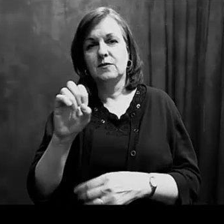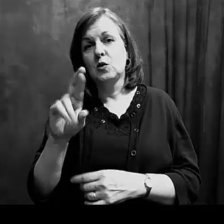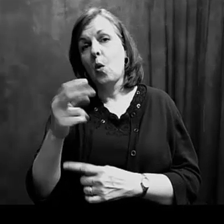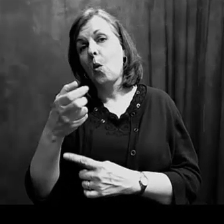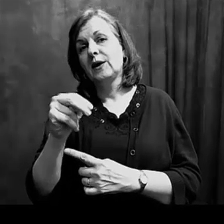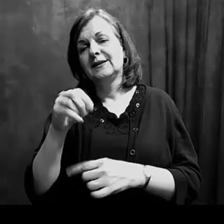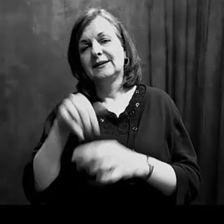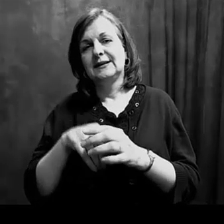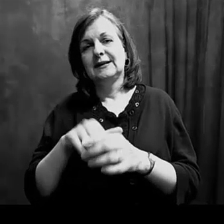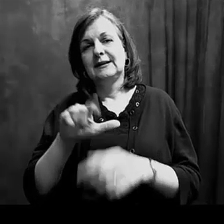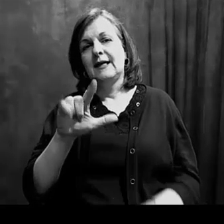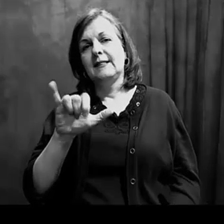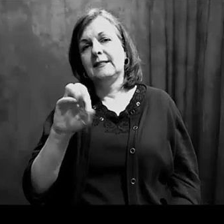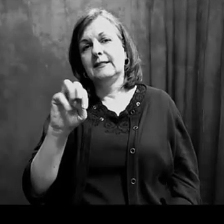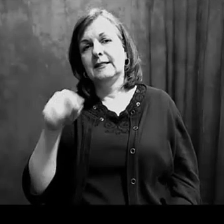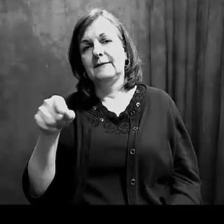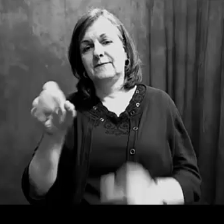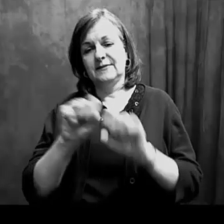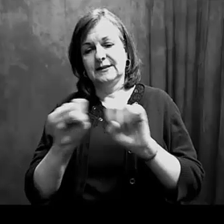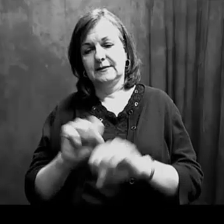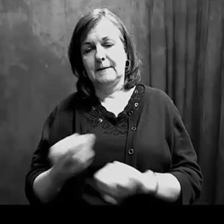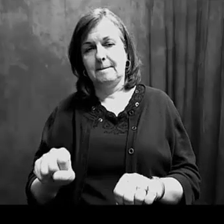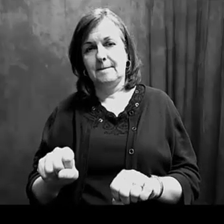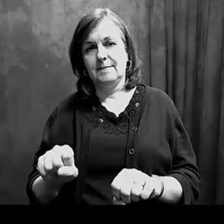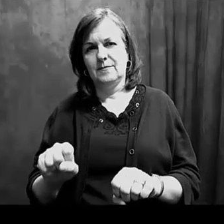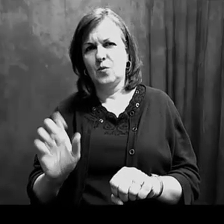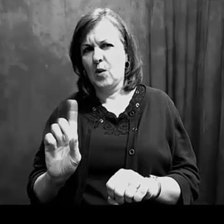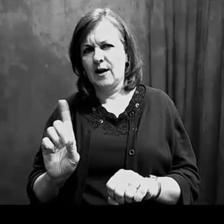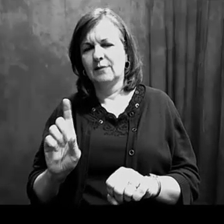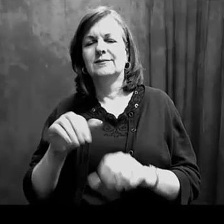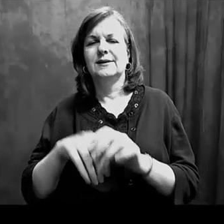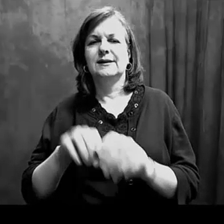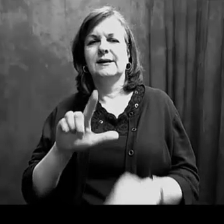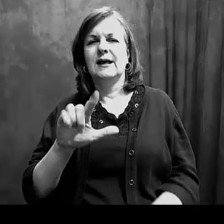of the lymph system primarily. So this would be in your lymph nodes